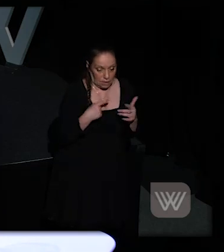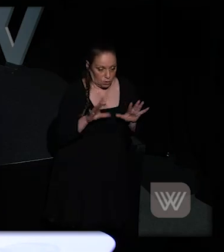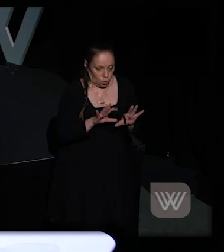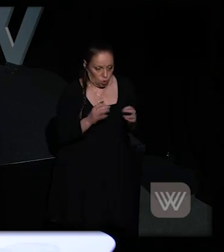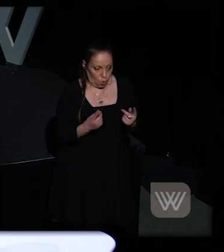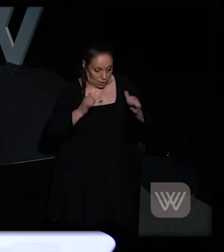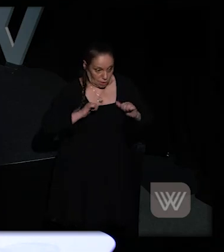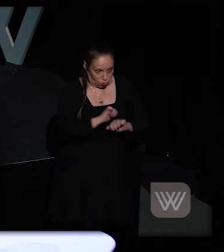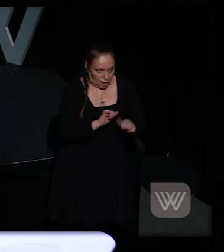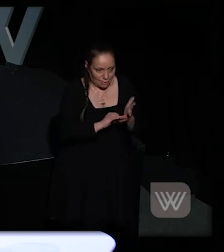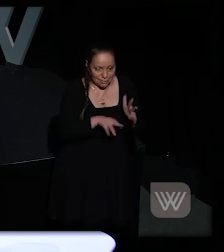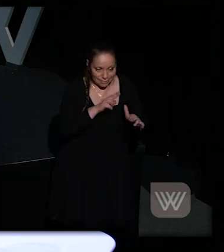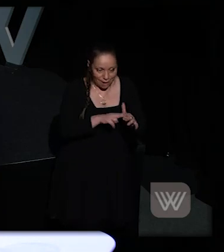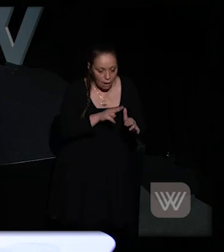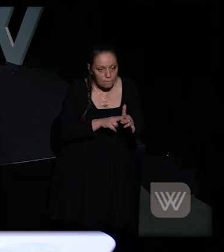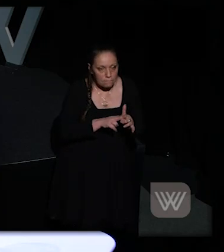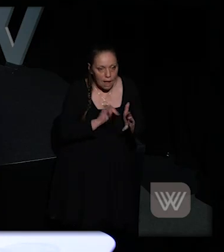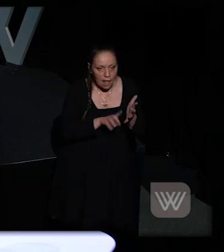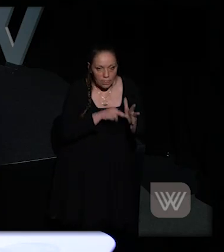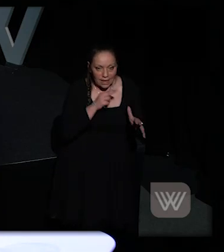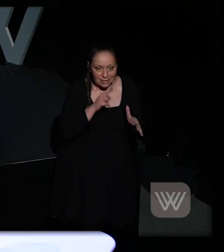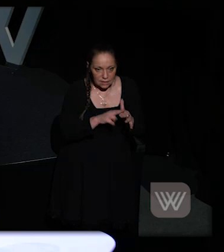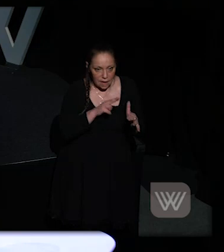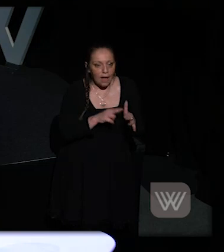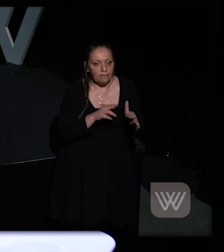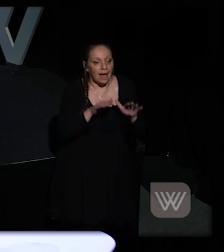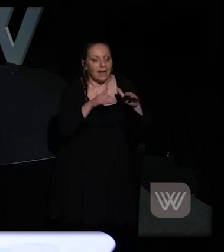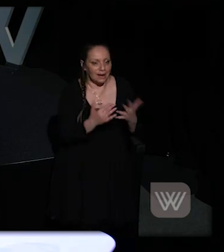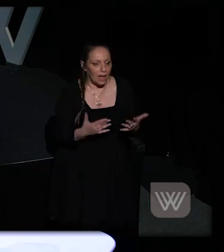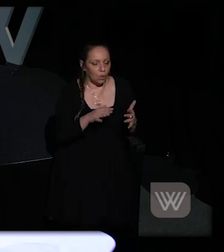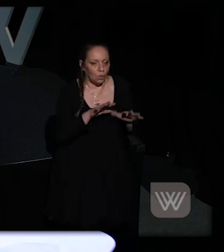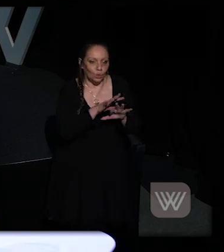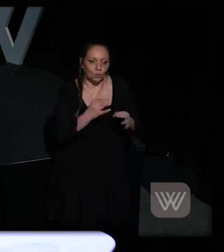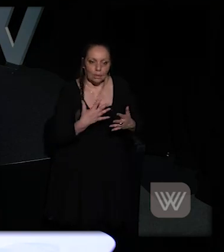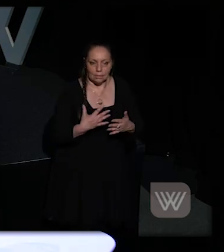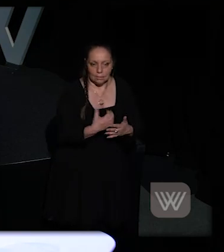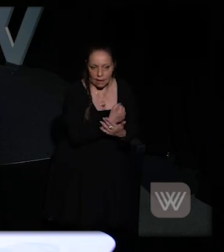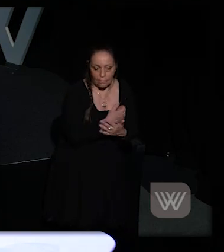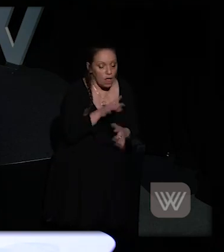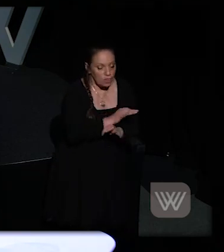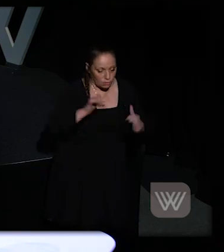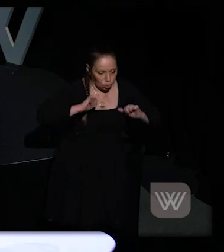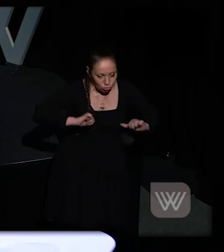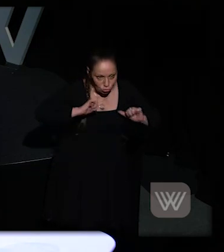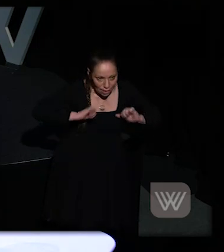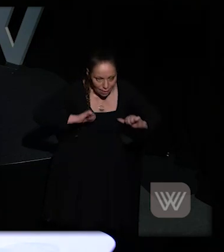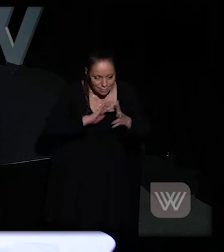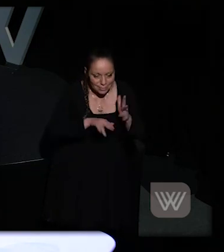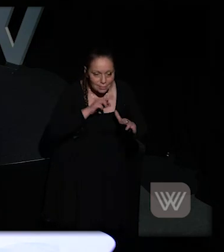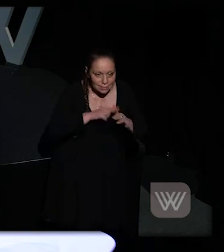nobody is training their staff in this, sent their staff onto an unsafe work site. So they have not trained their staff in how to deal with